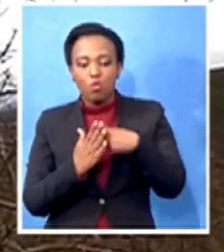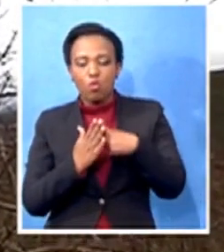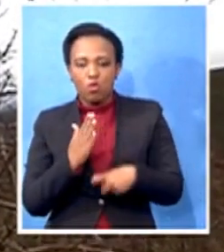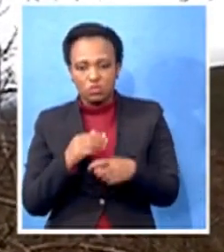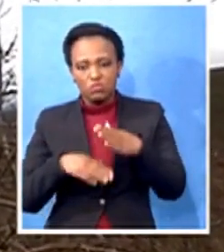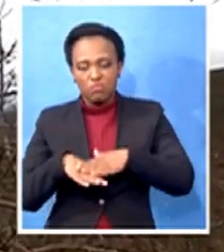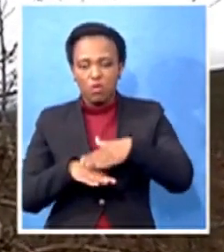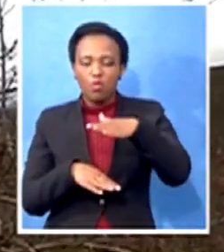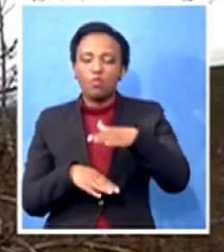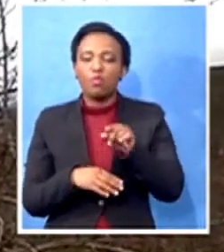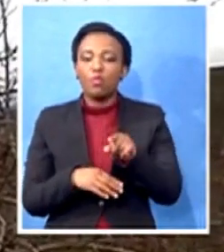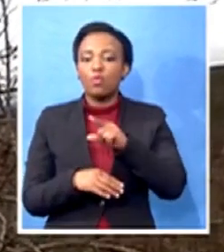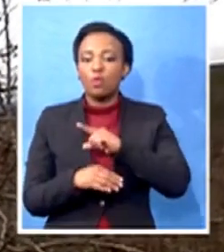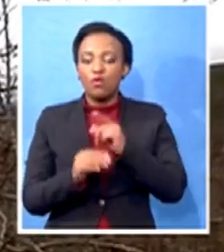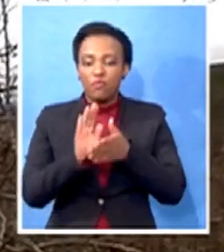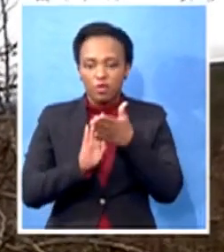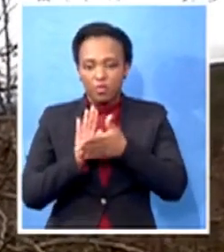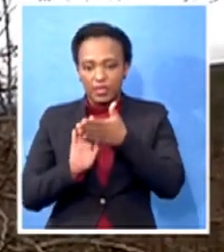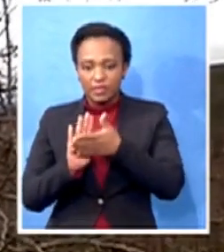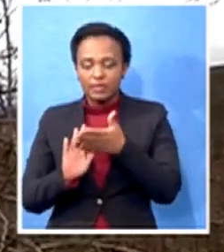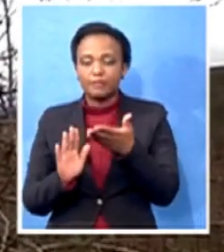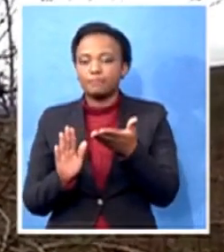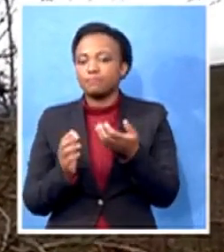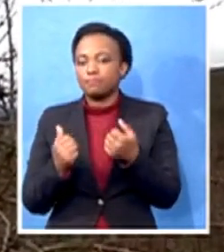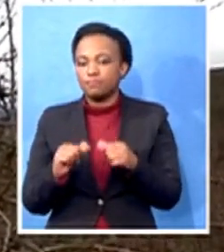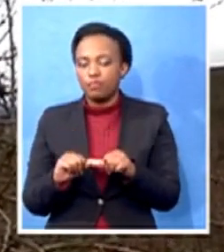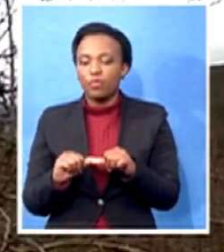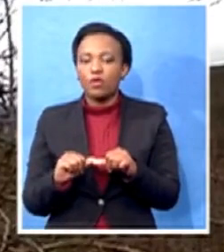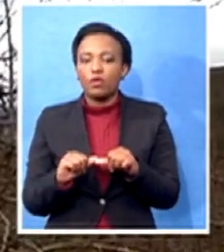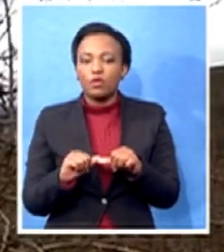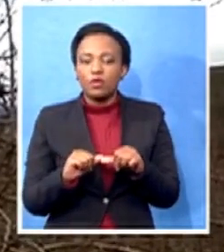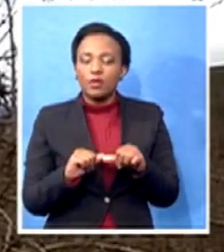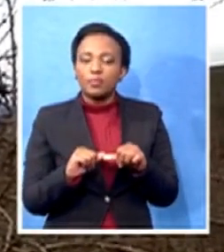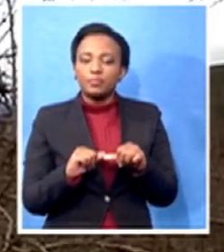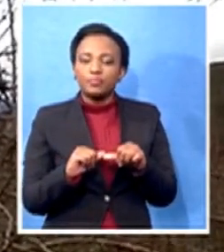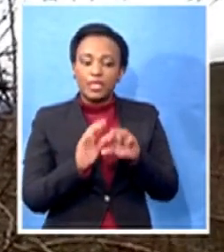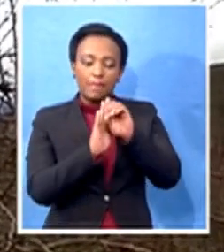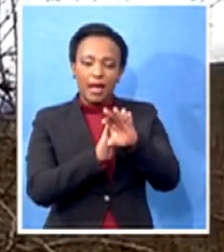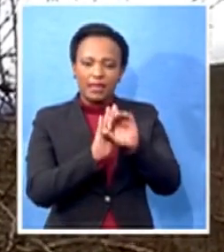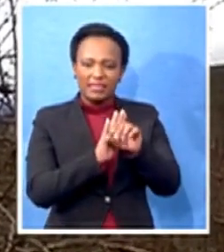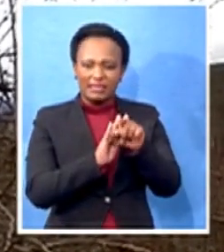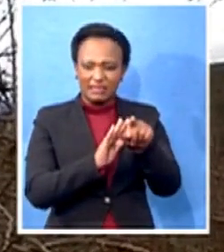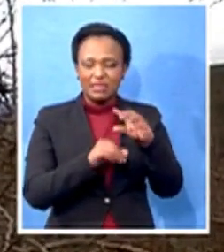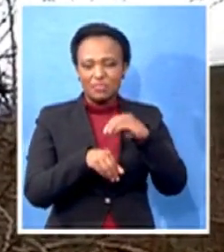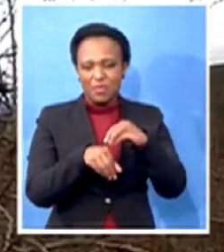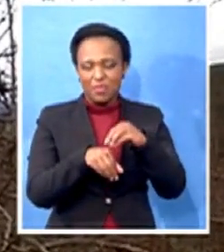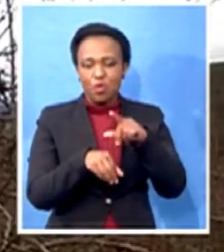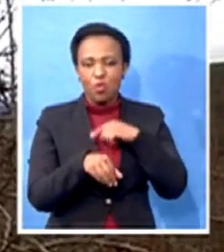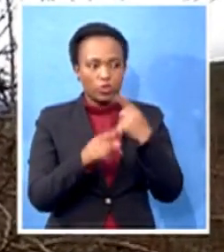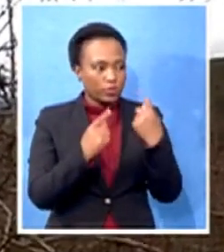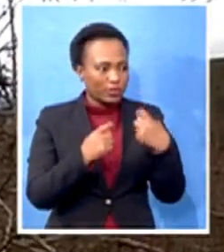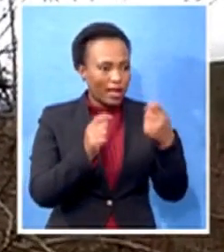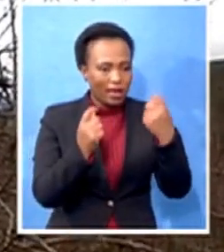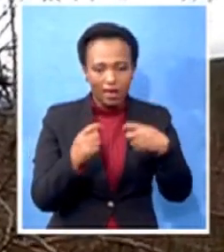then also from a marketing point of view, the uncertainty of the market access, your exchange